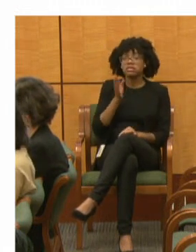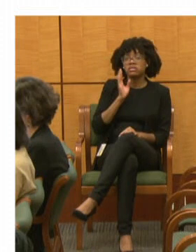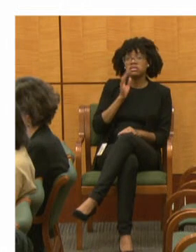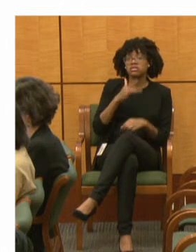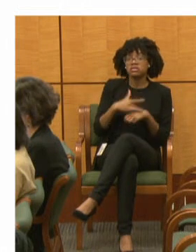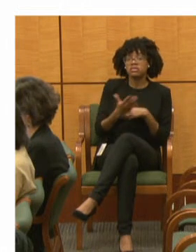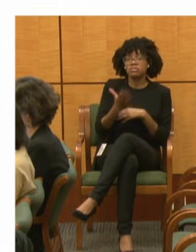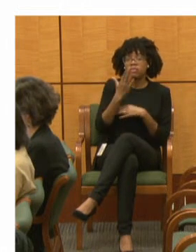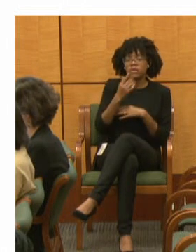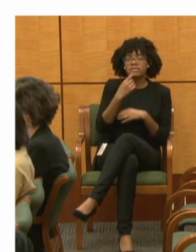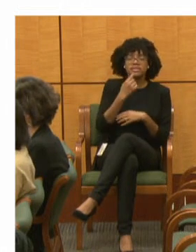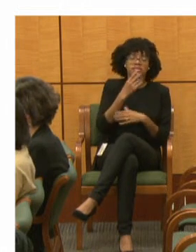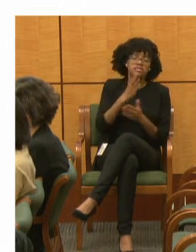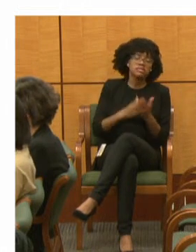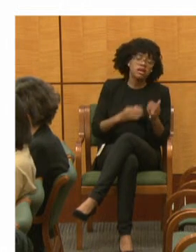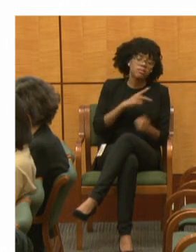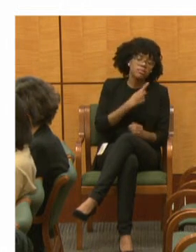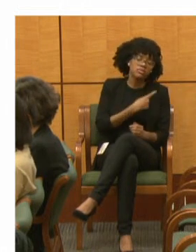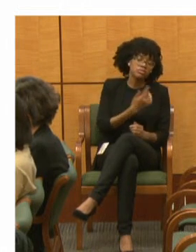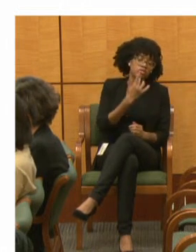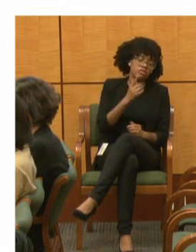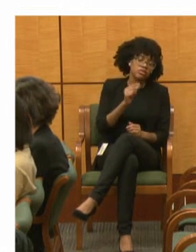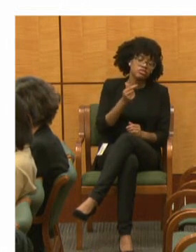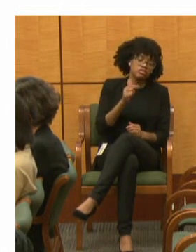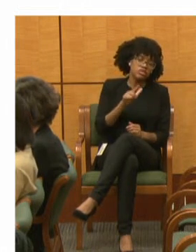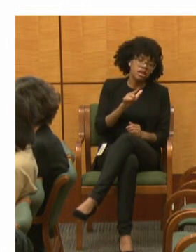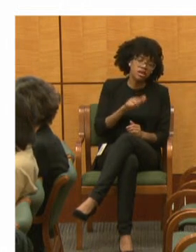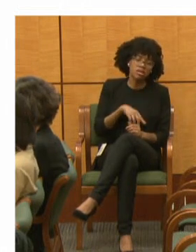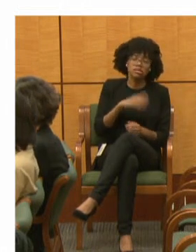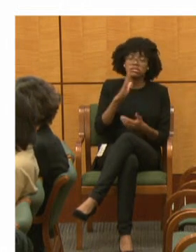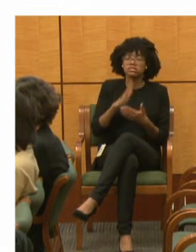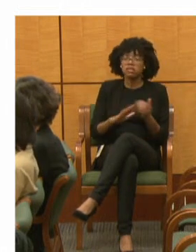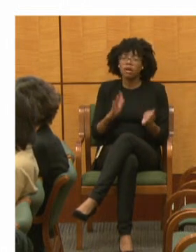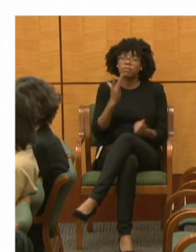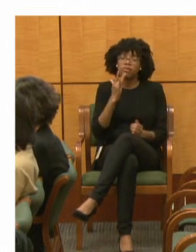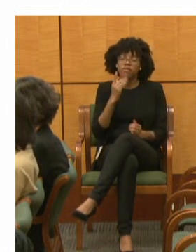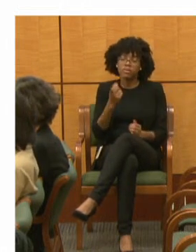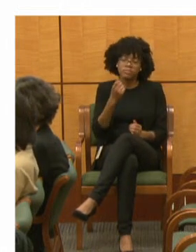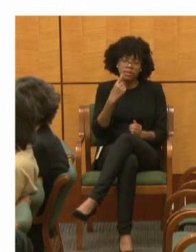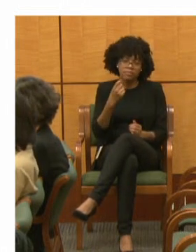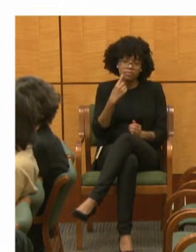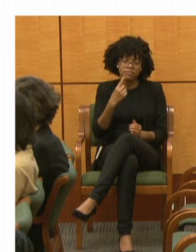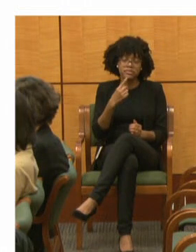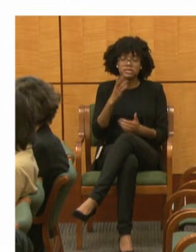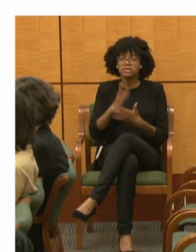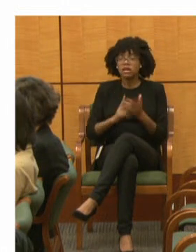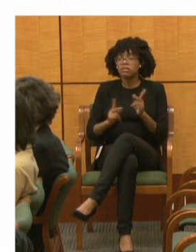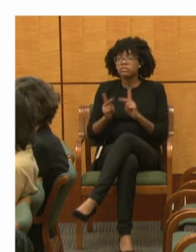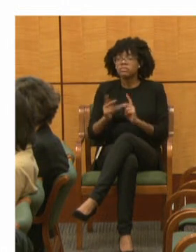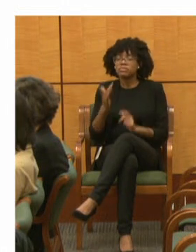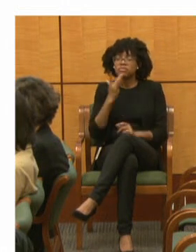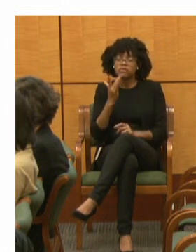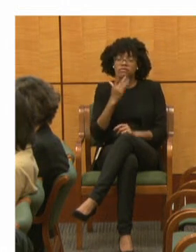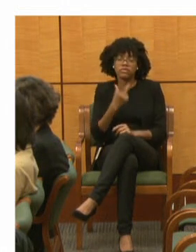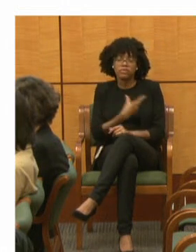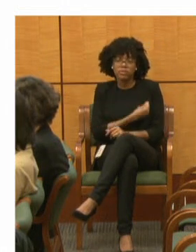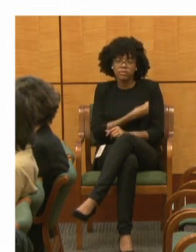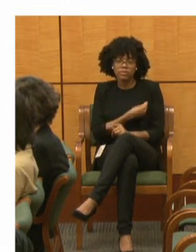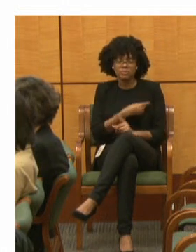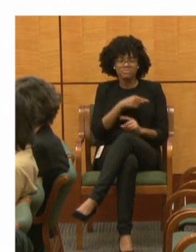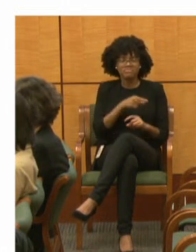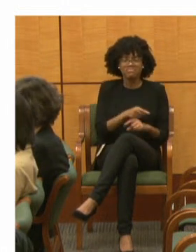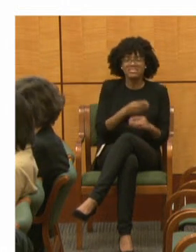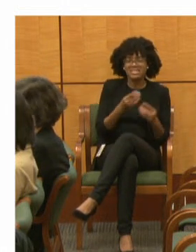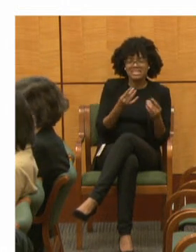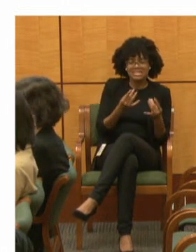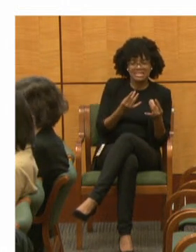a gel, some patients don't. It's a tactile issue for many. The way it dries, the way it gives a sticky feeling on the skin, the